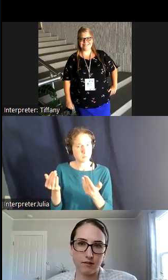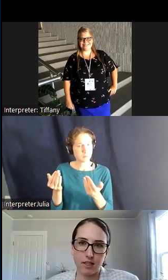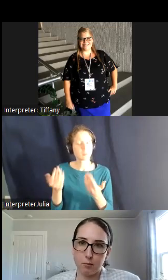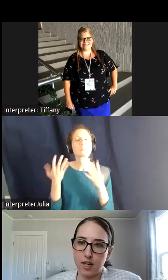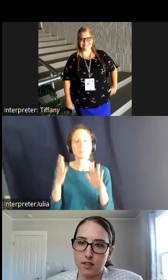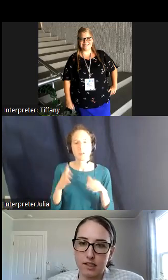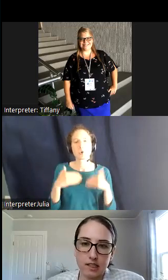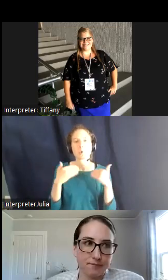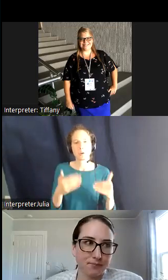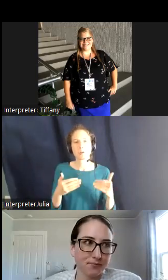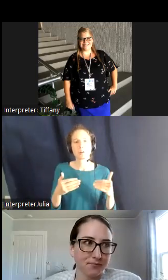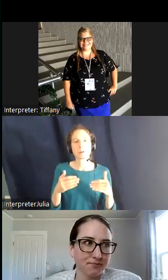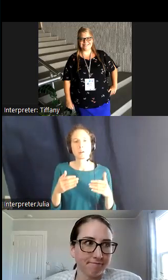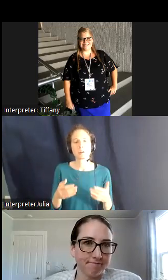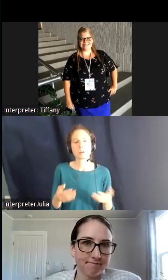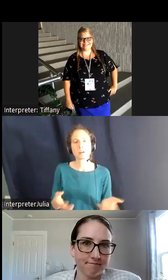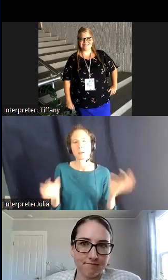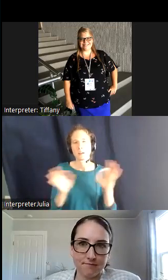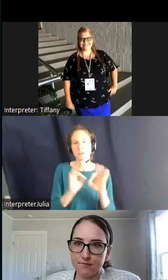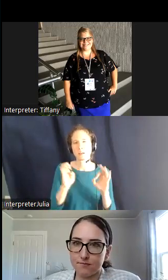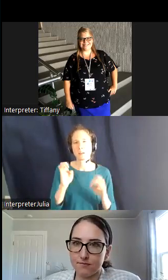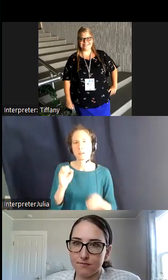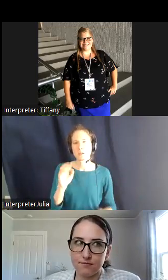behavioral health safety net providers.